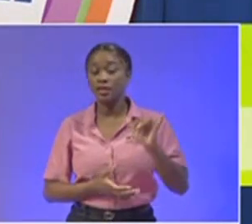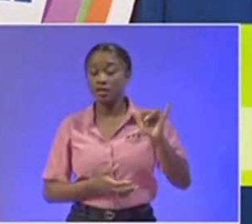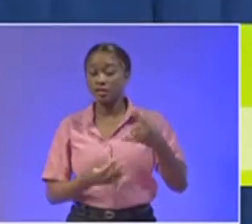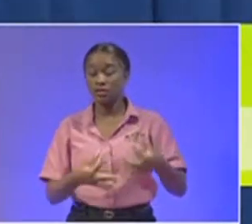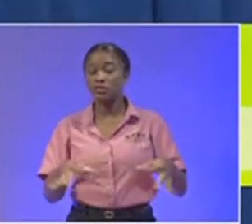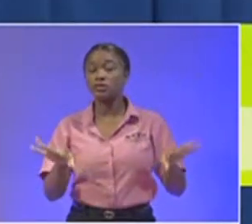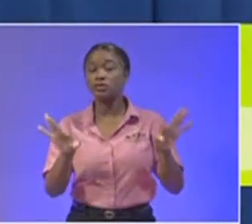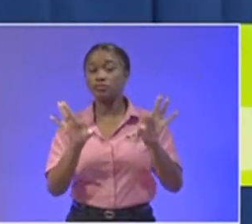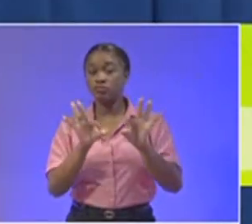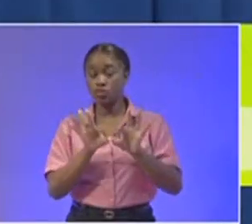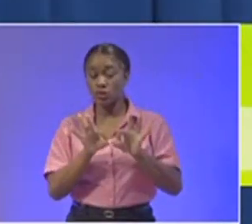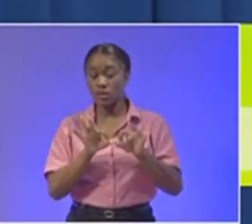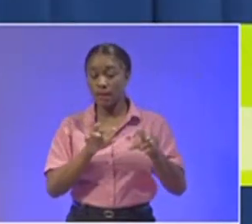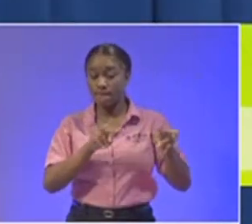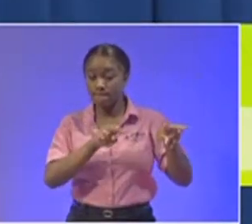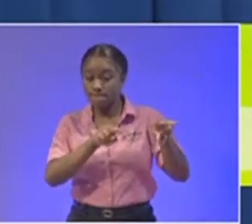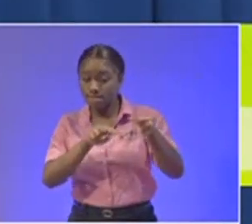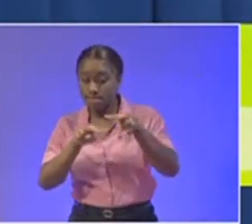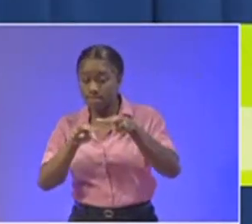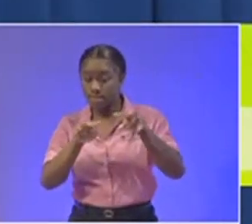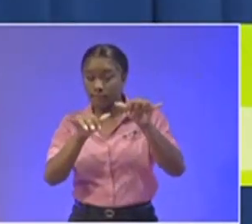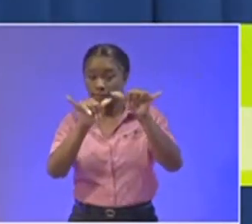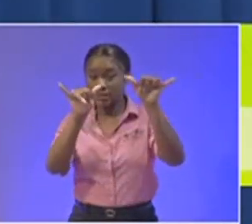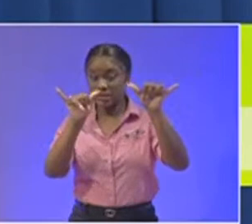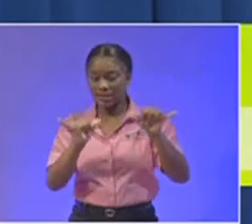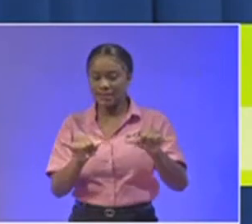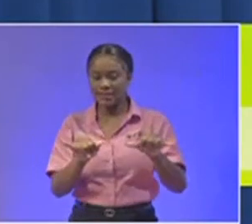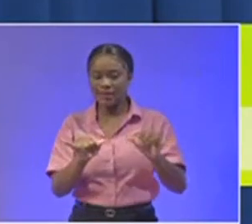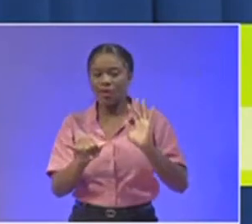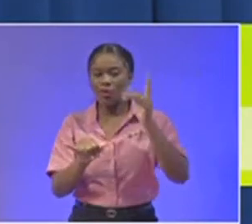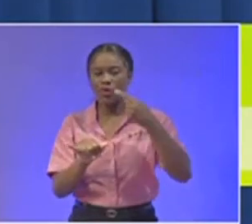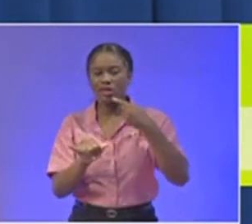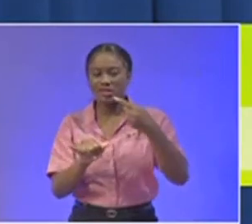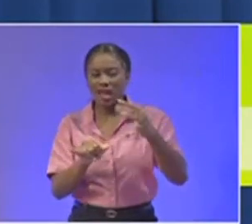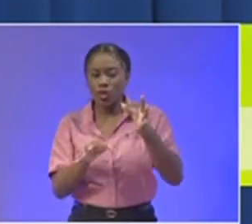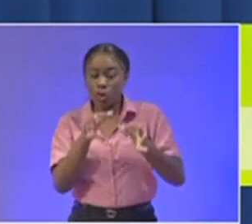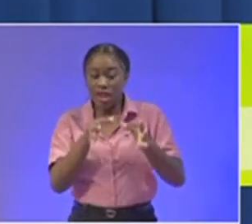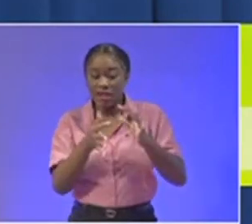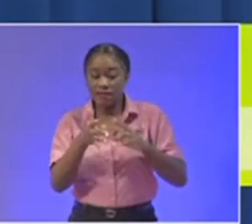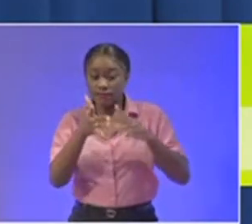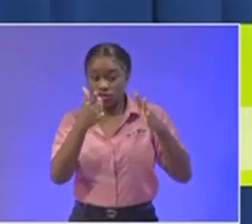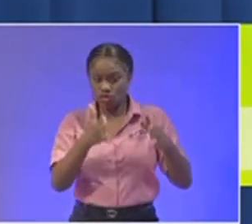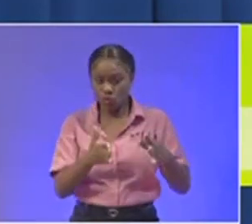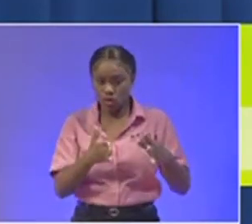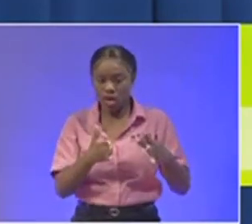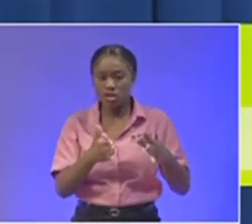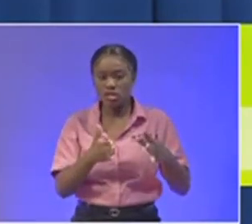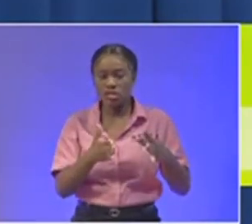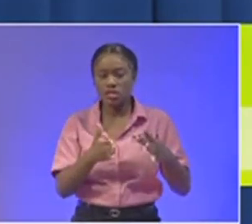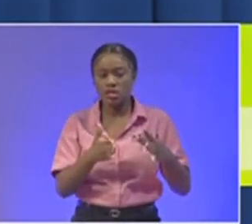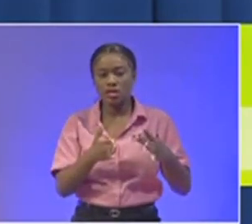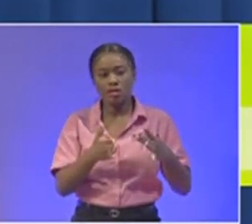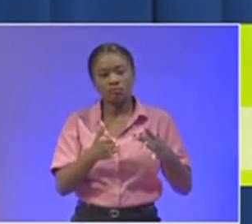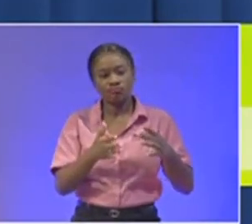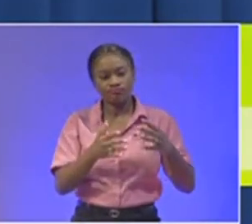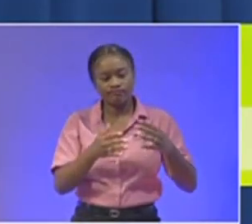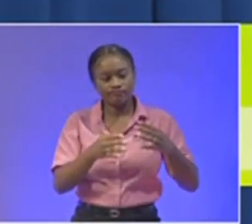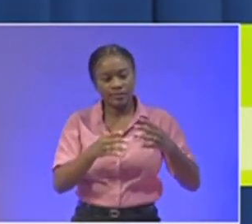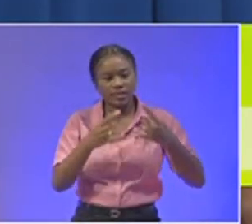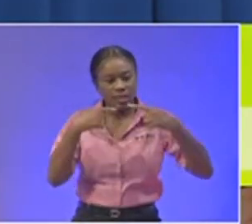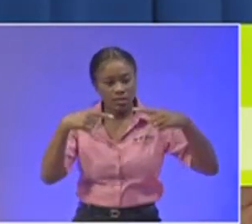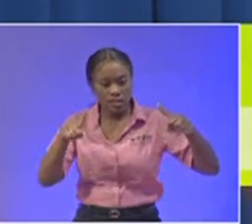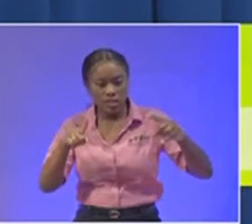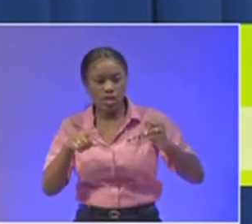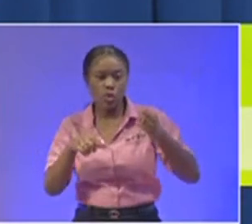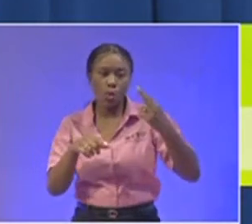important. The monitoring system is what will provide you with that feedback as to what the student is succeeding, what they're still struggling with, and that